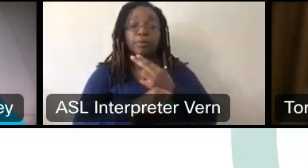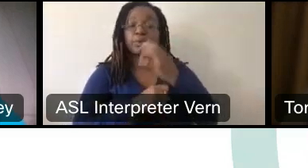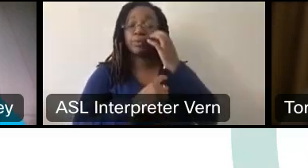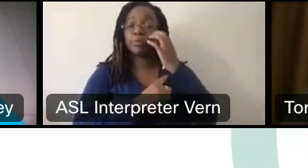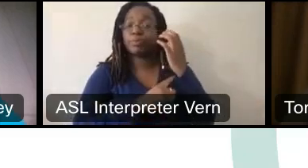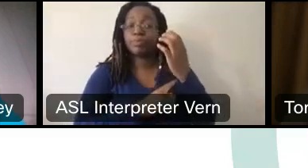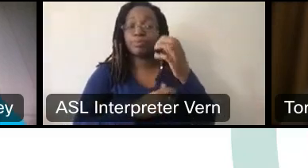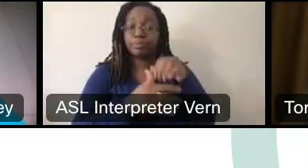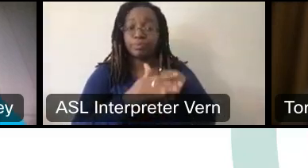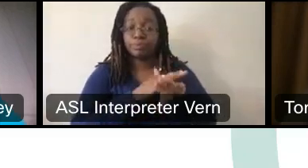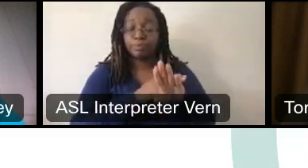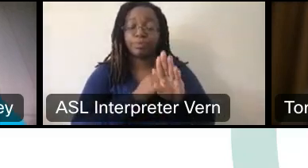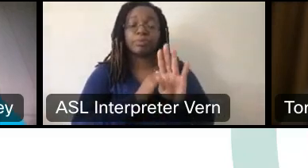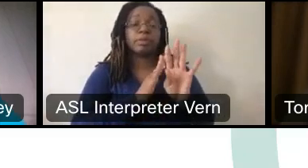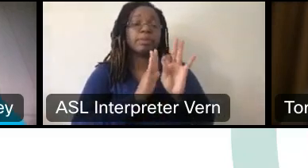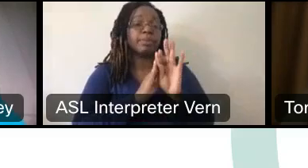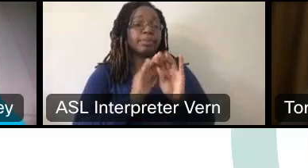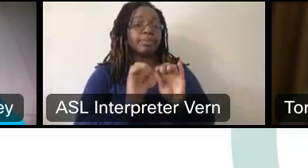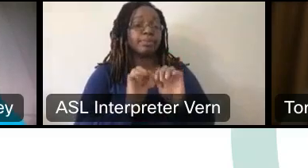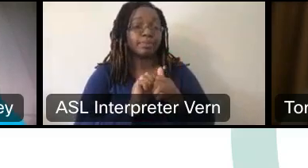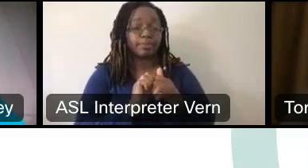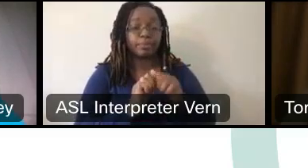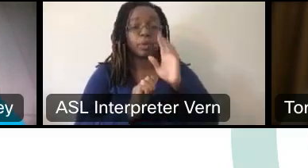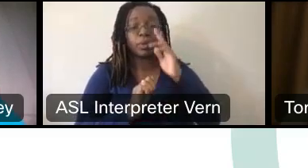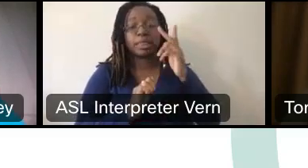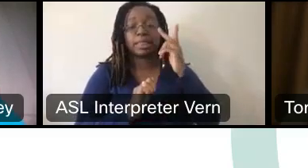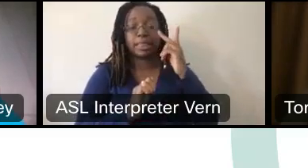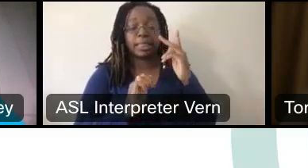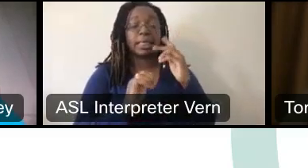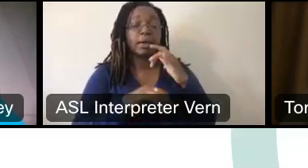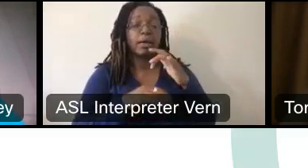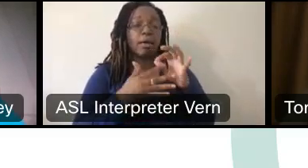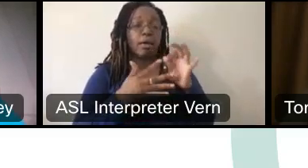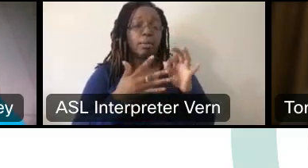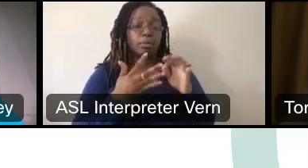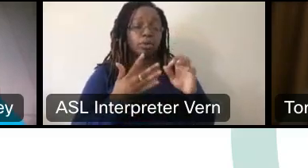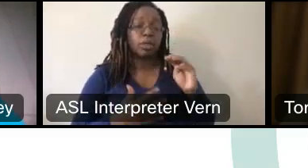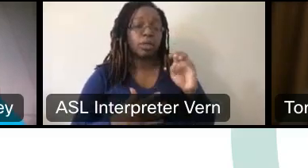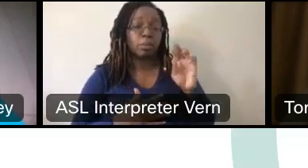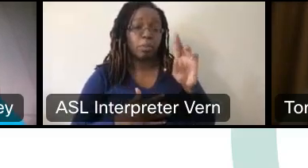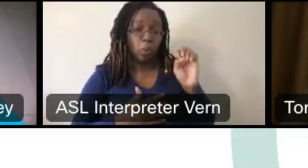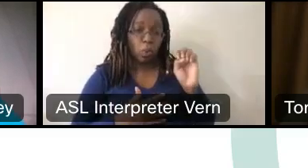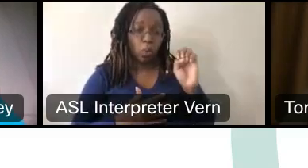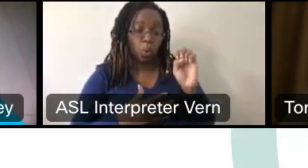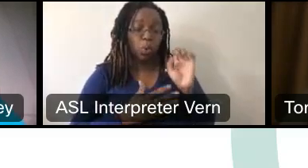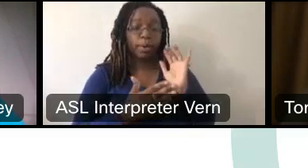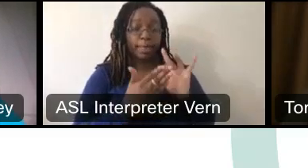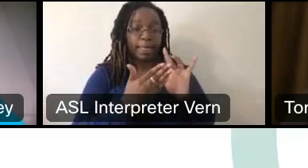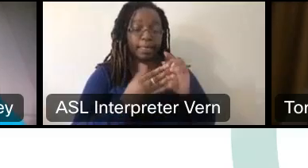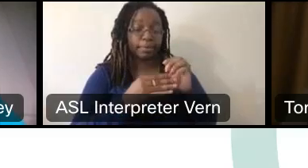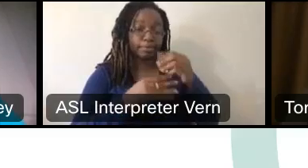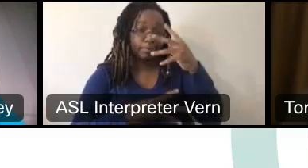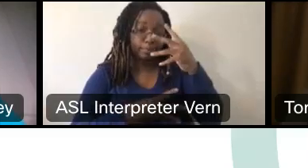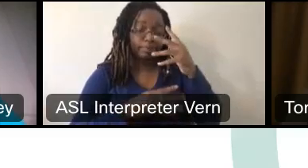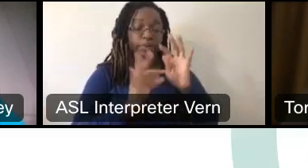your language channel by selecting the More option, then Interpretation, then selecting your